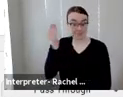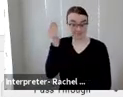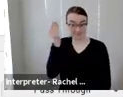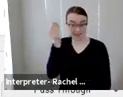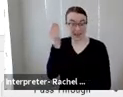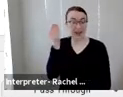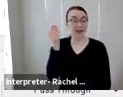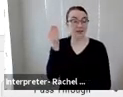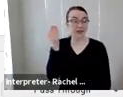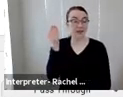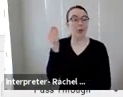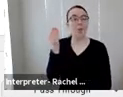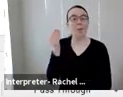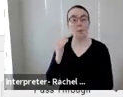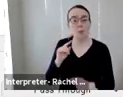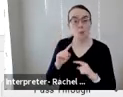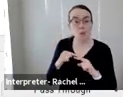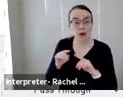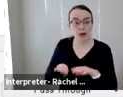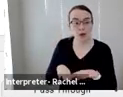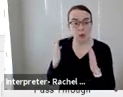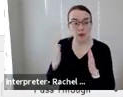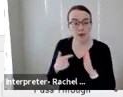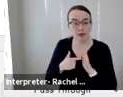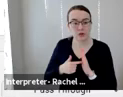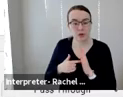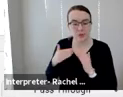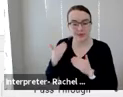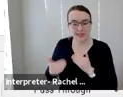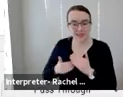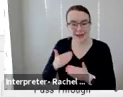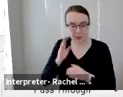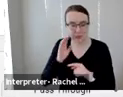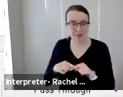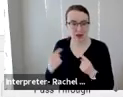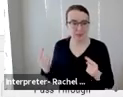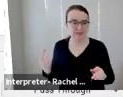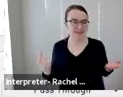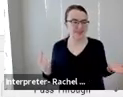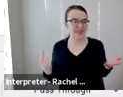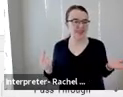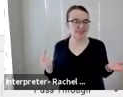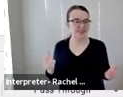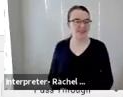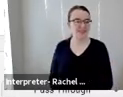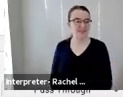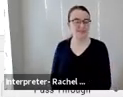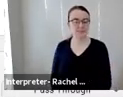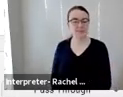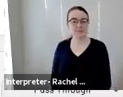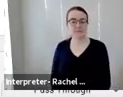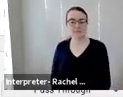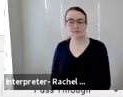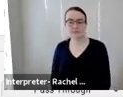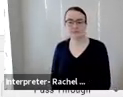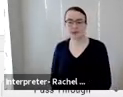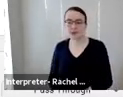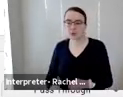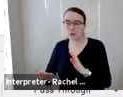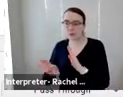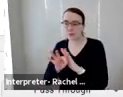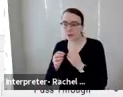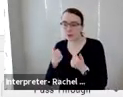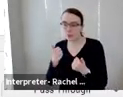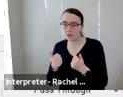open up and show you the steps, it's the opposite, okay? So let me just grab the layers I